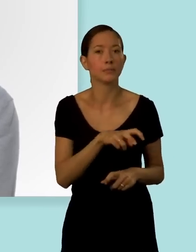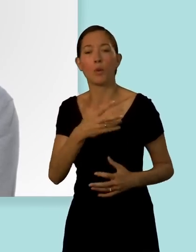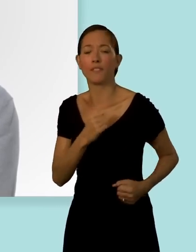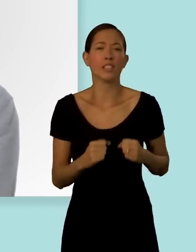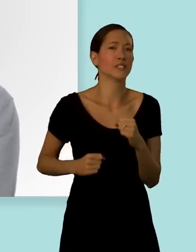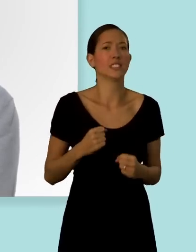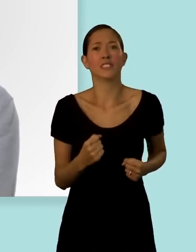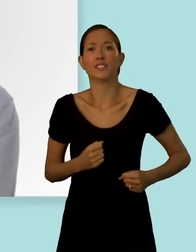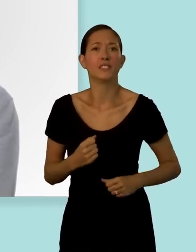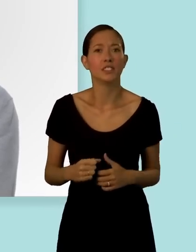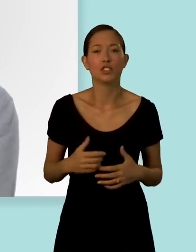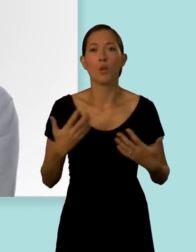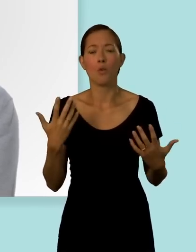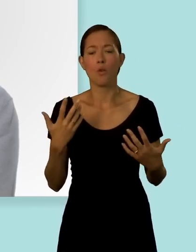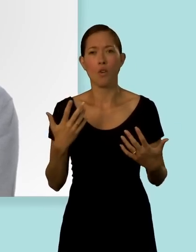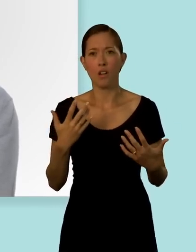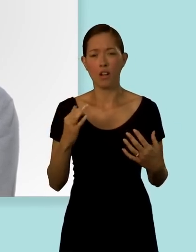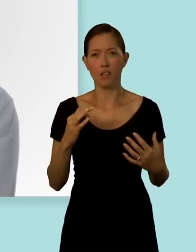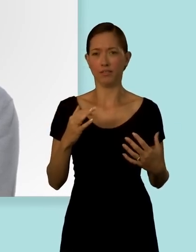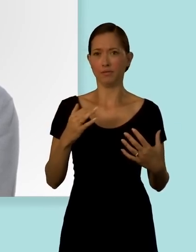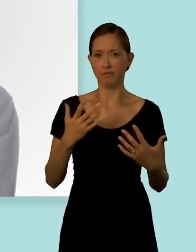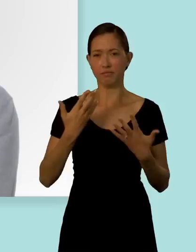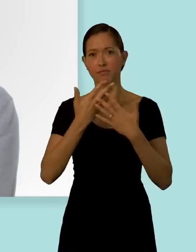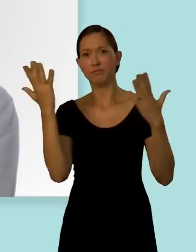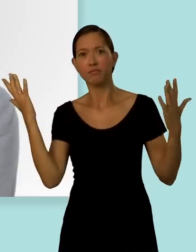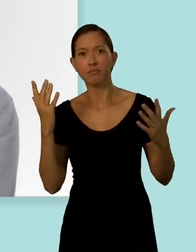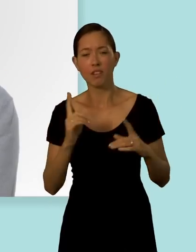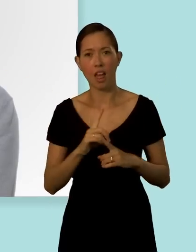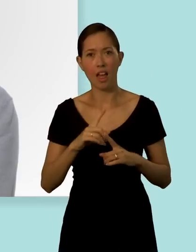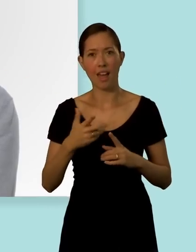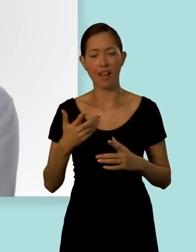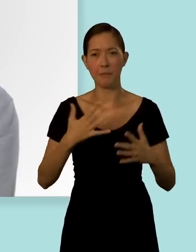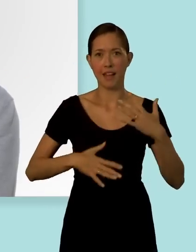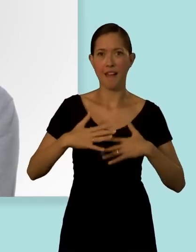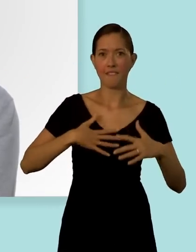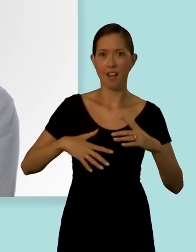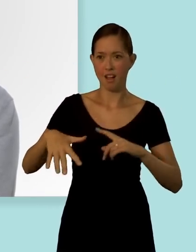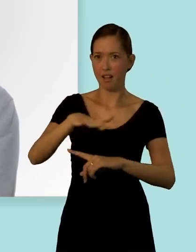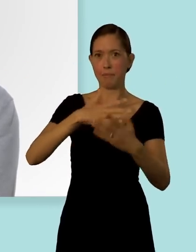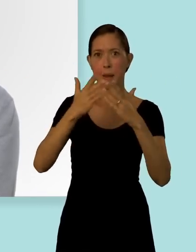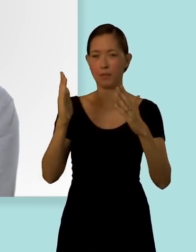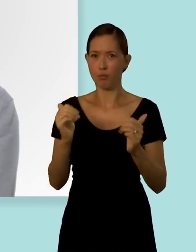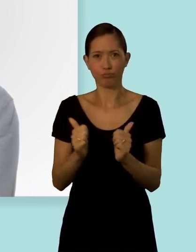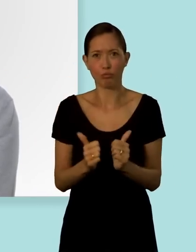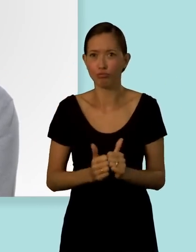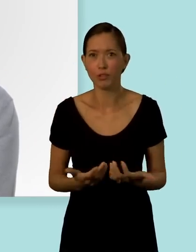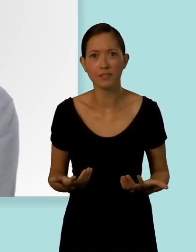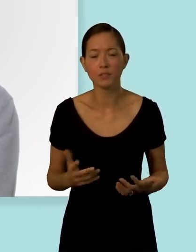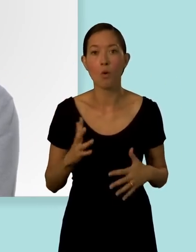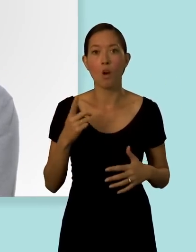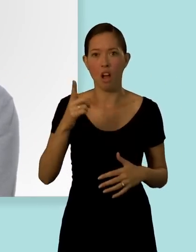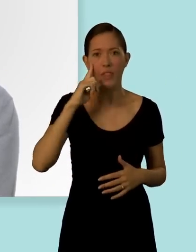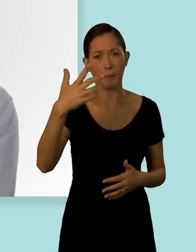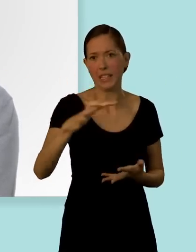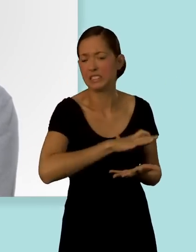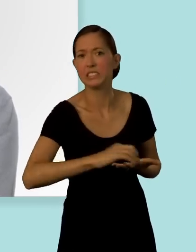and over, restlessness like pacing or fidgeting, lack of inhibition such as socially inappropriate behaviour in public,